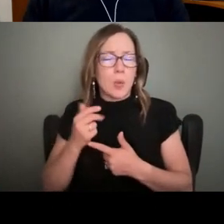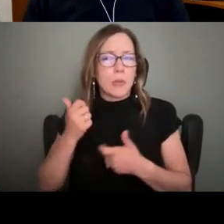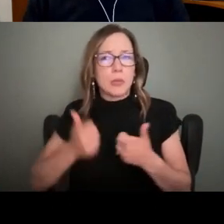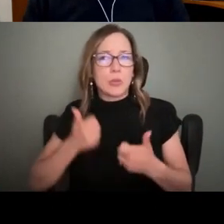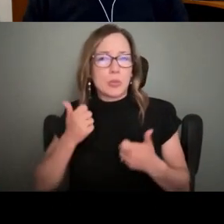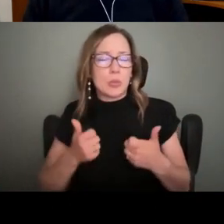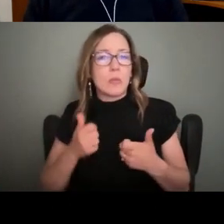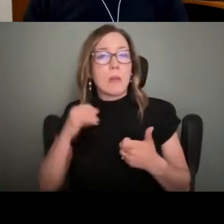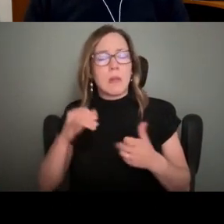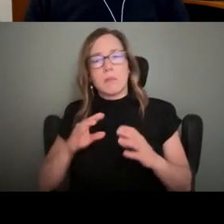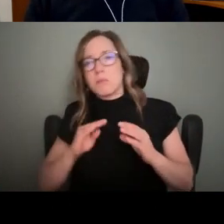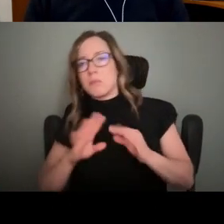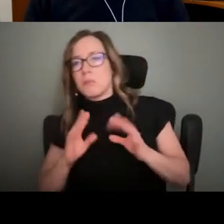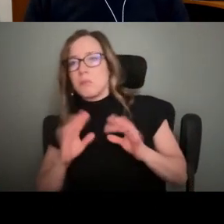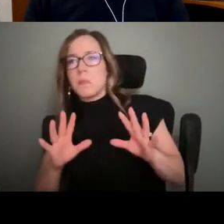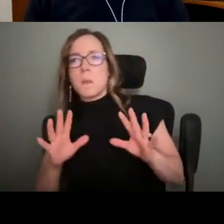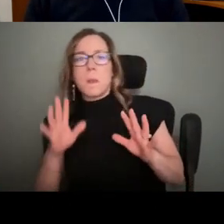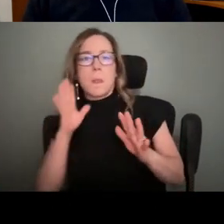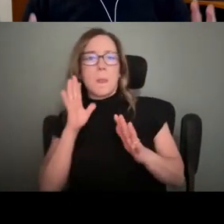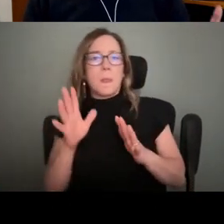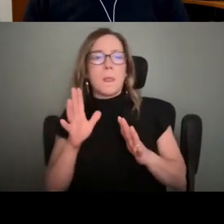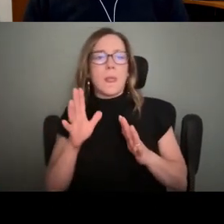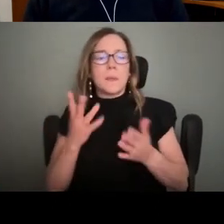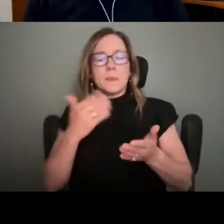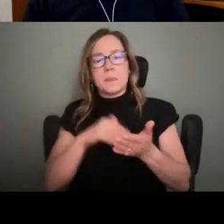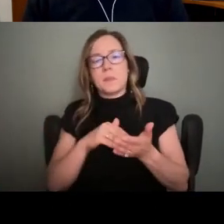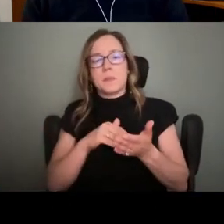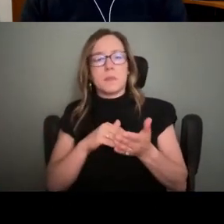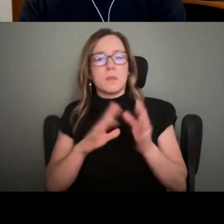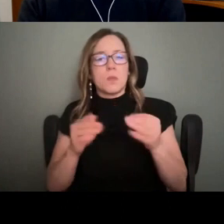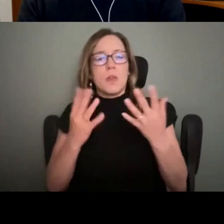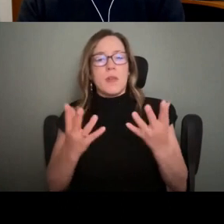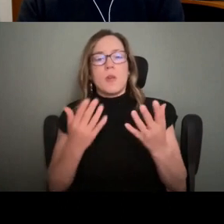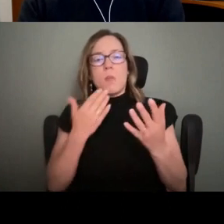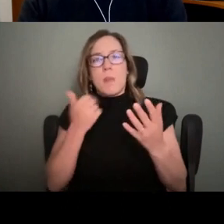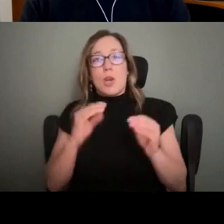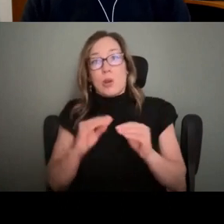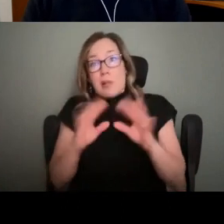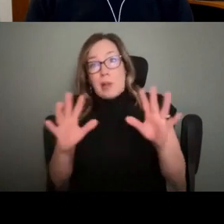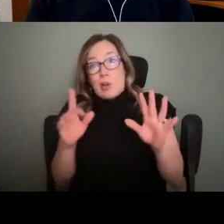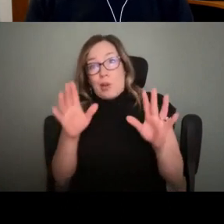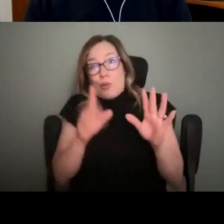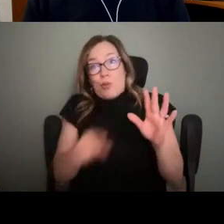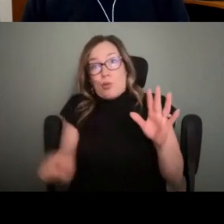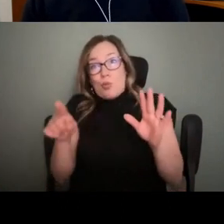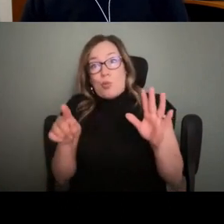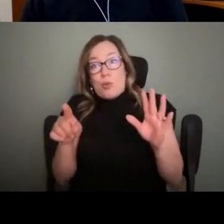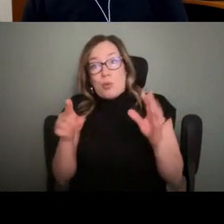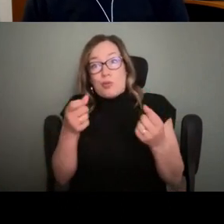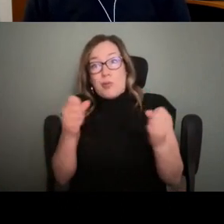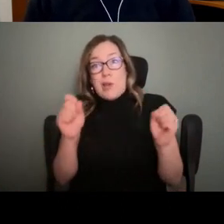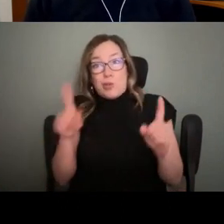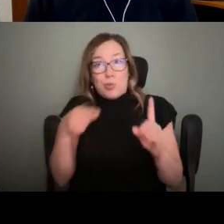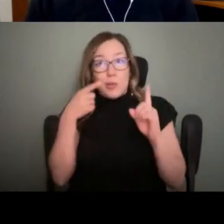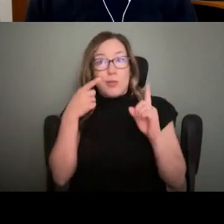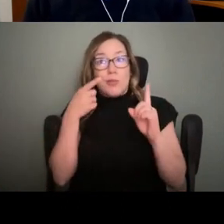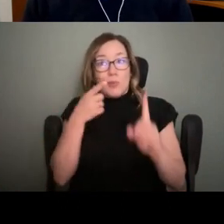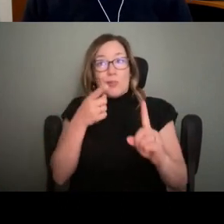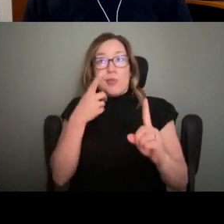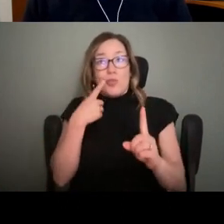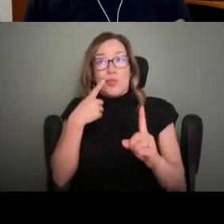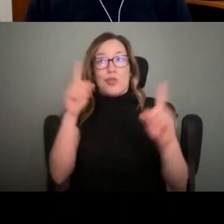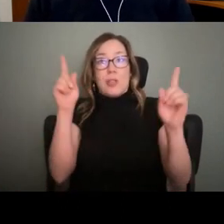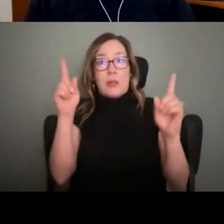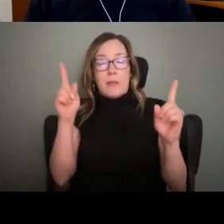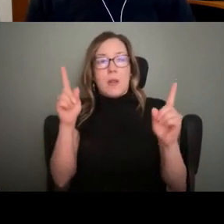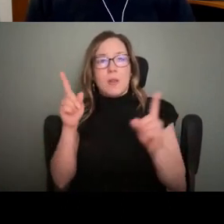kind of clarity can again give you greater clarity on what you're trying to achieve, and hopefully help the funder understand